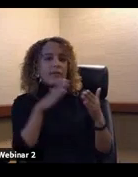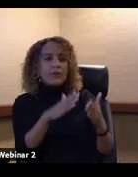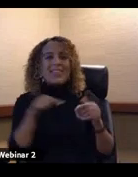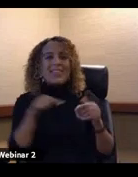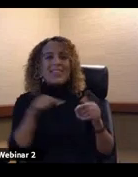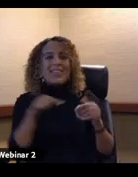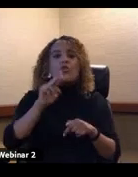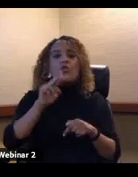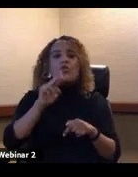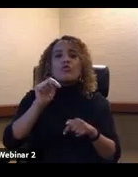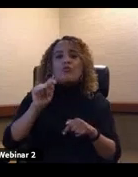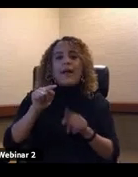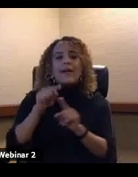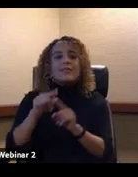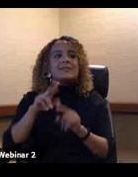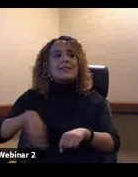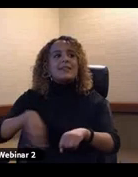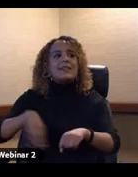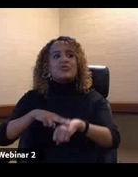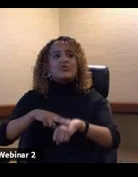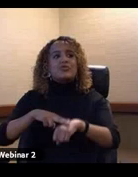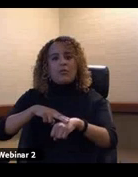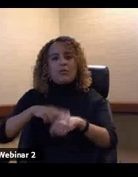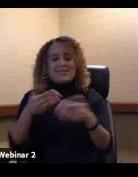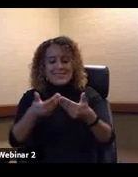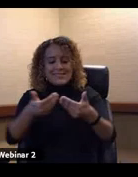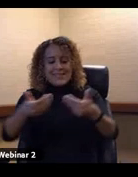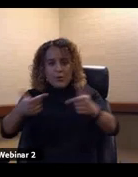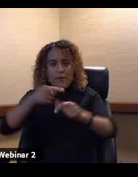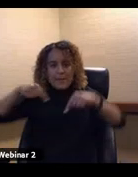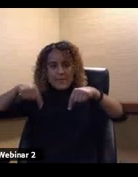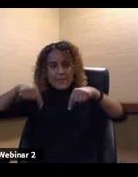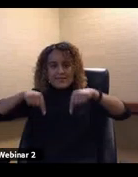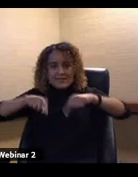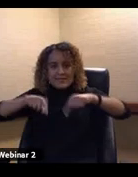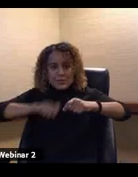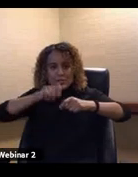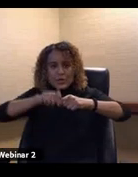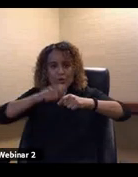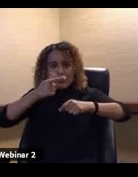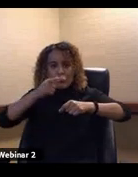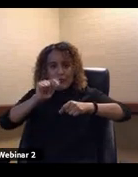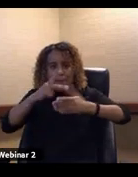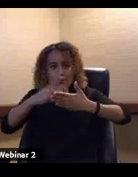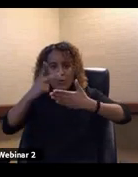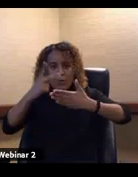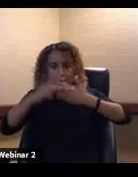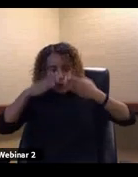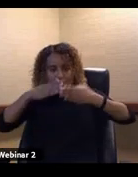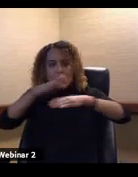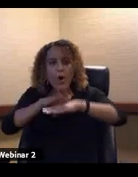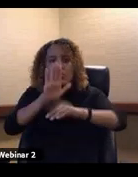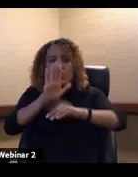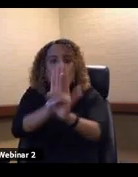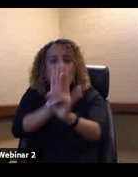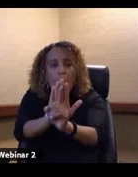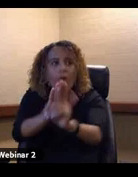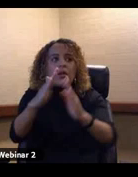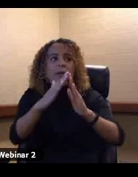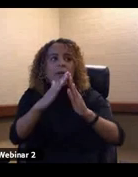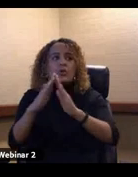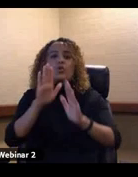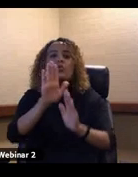grant program. We have a separate national technical assistance program that's separate than this. This particular grant program is focused on your